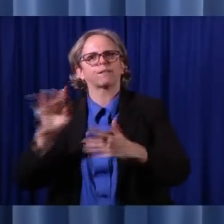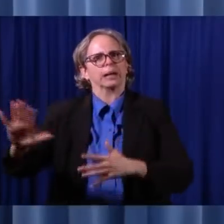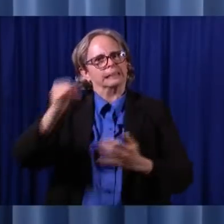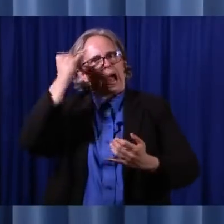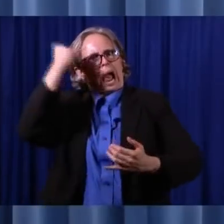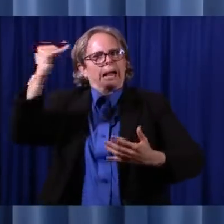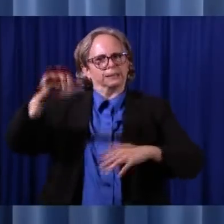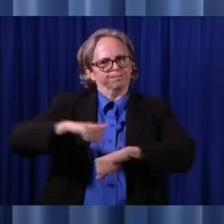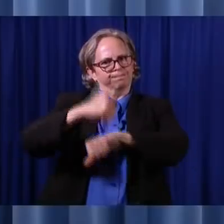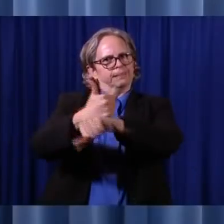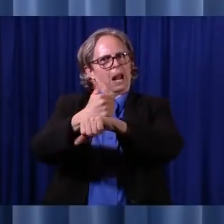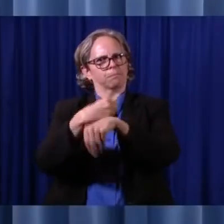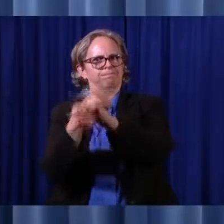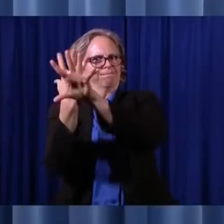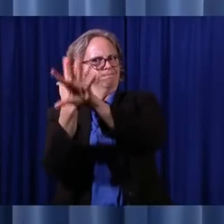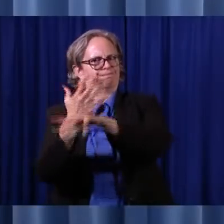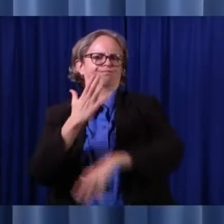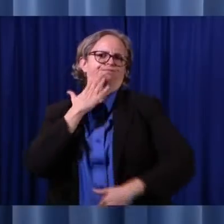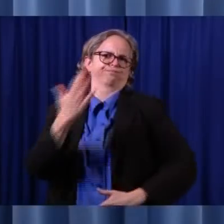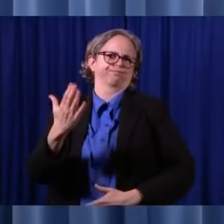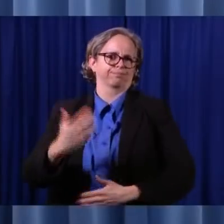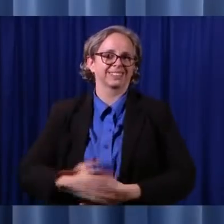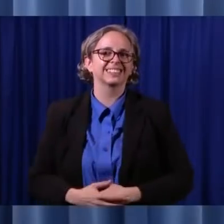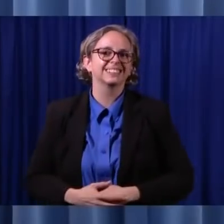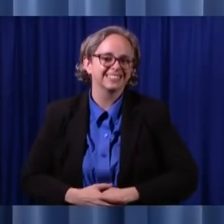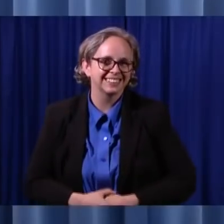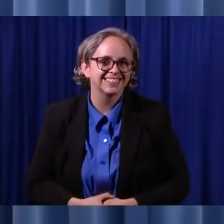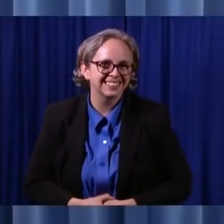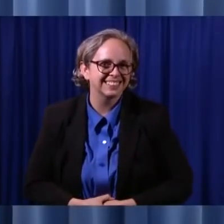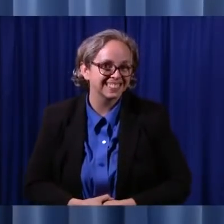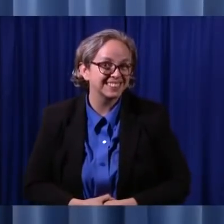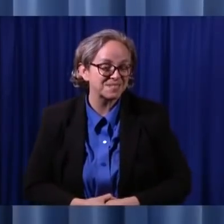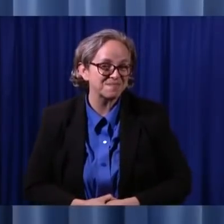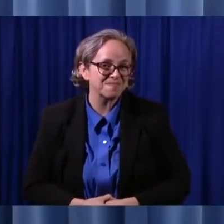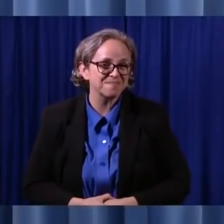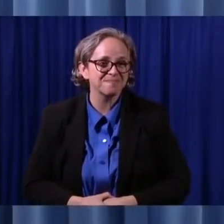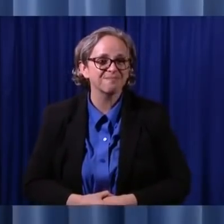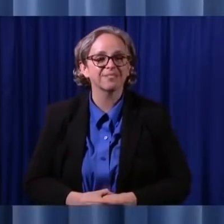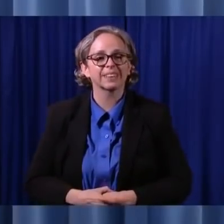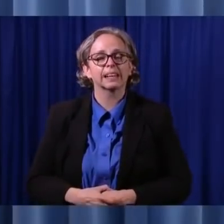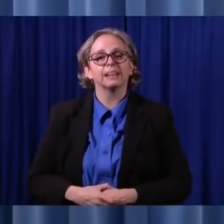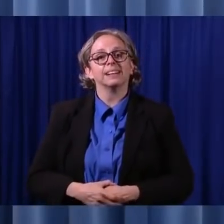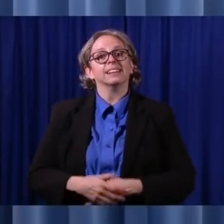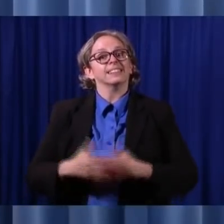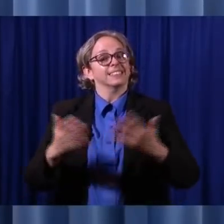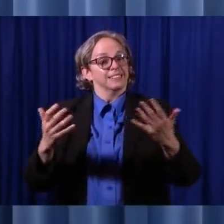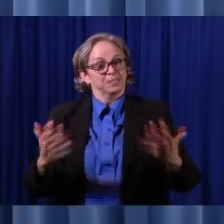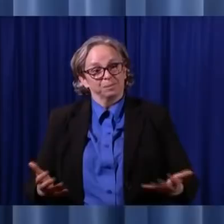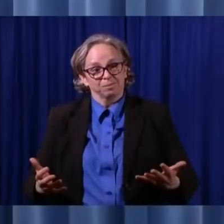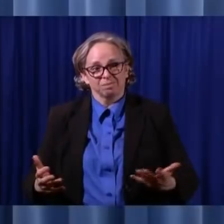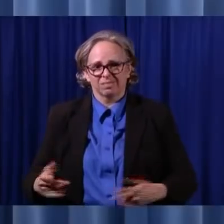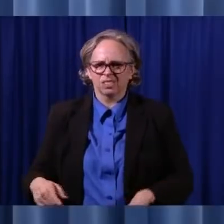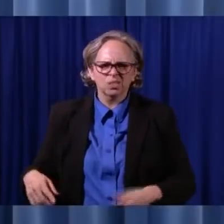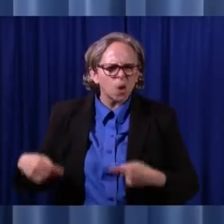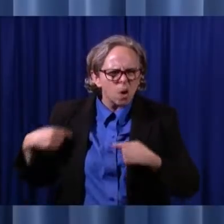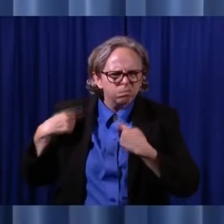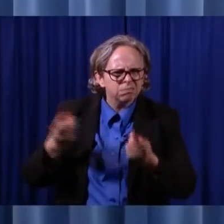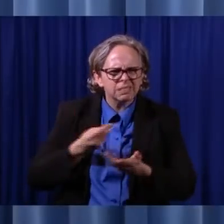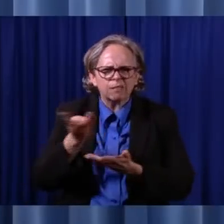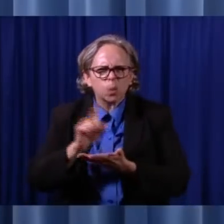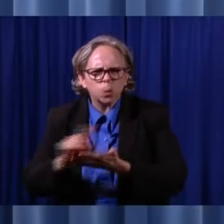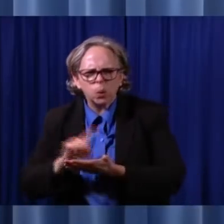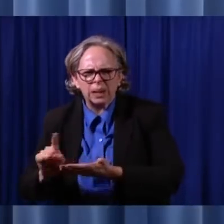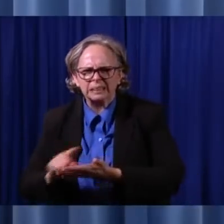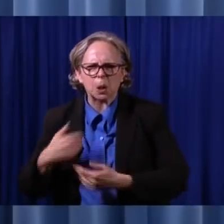Over the past several weeks, we know that churches are